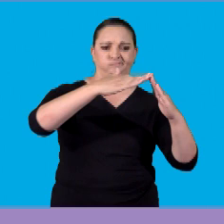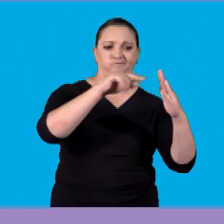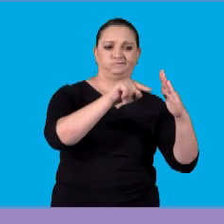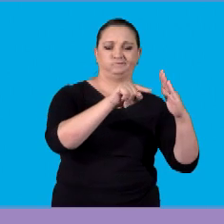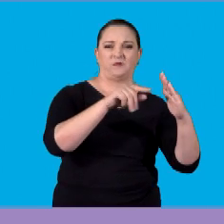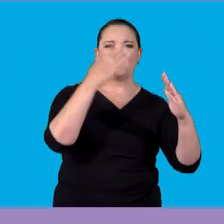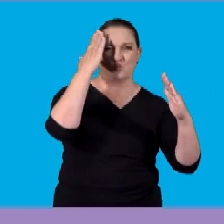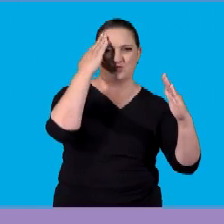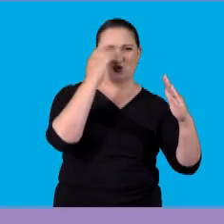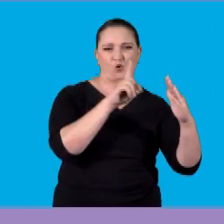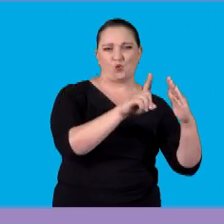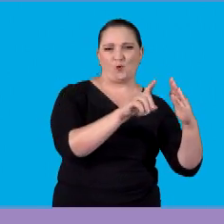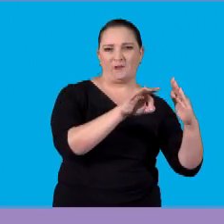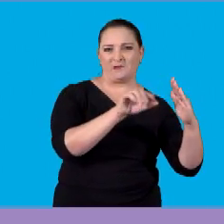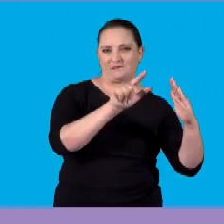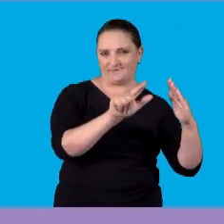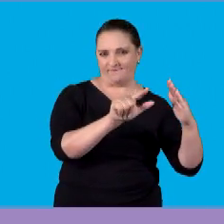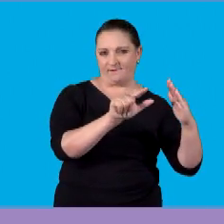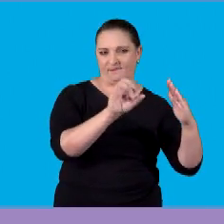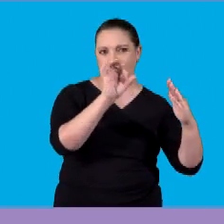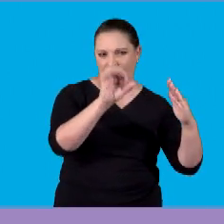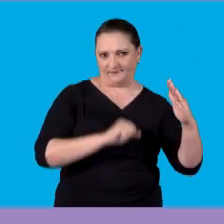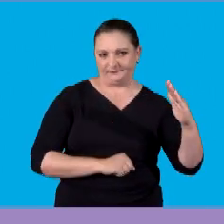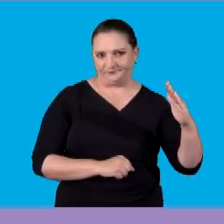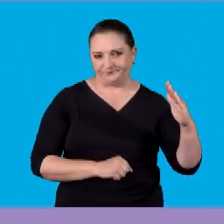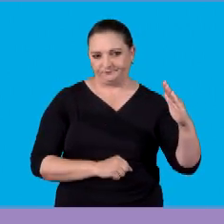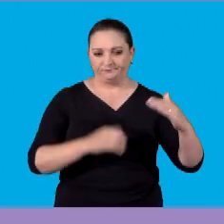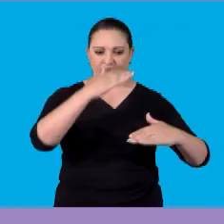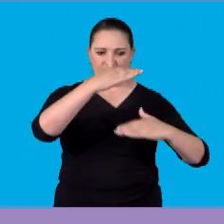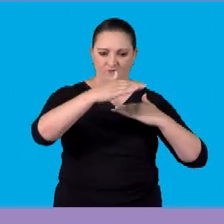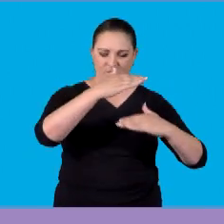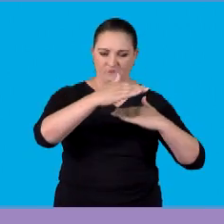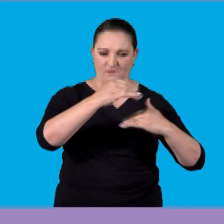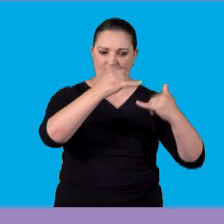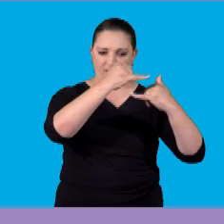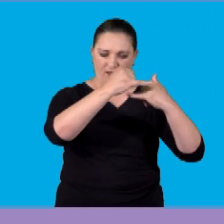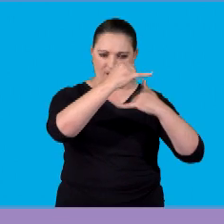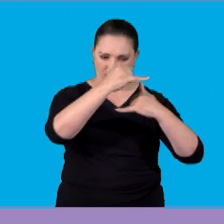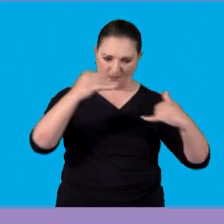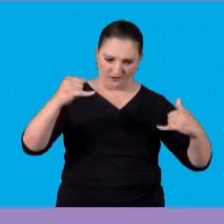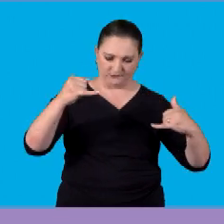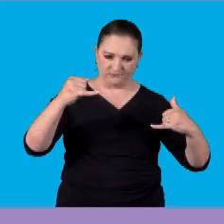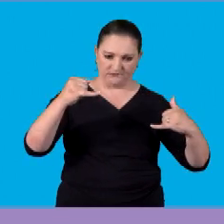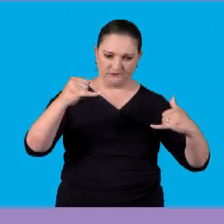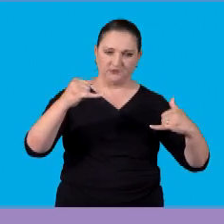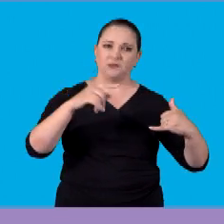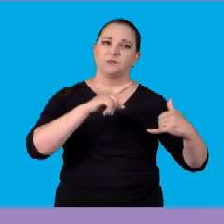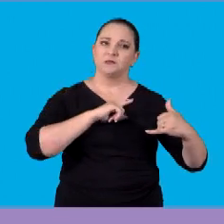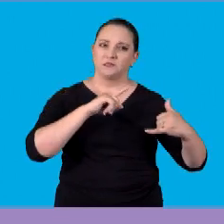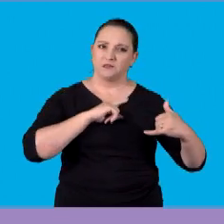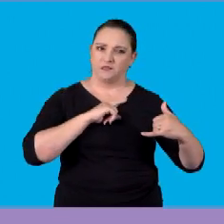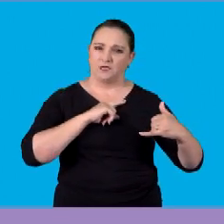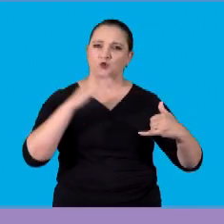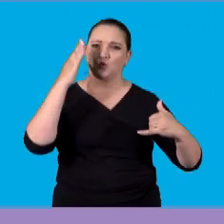137 degrees as one of the angles there. And because of the parallel lines, we can see that the given